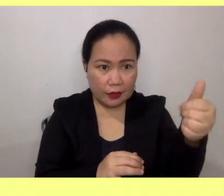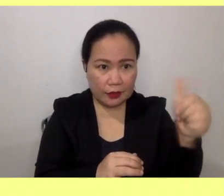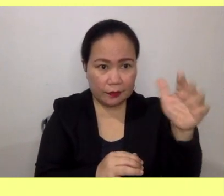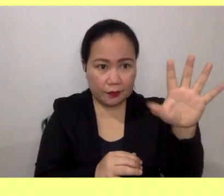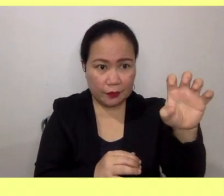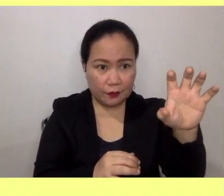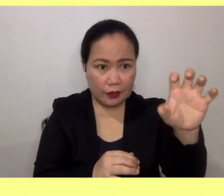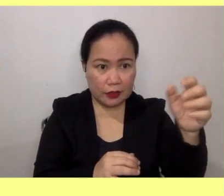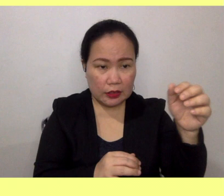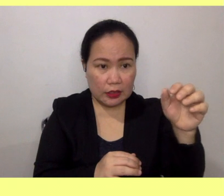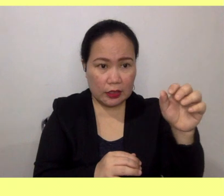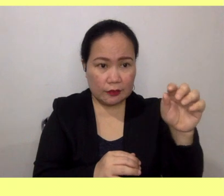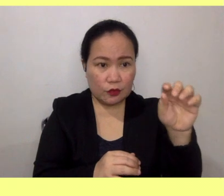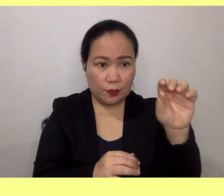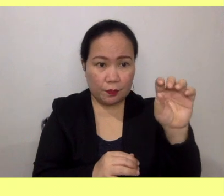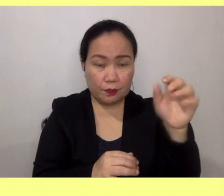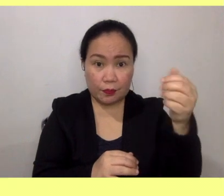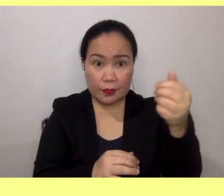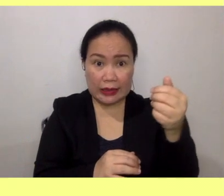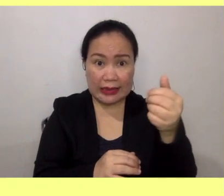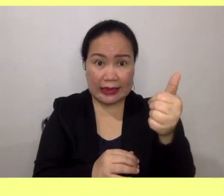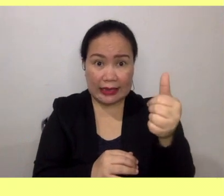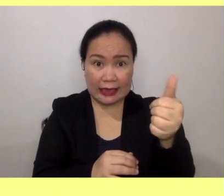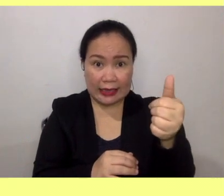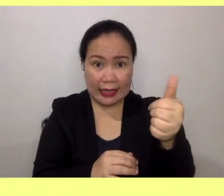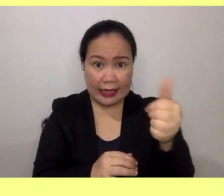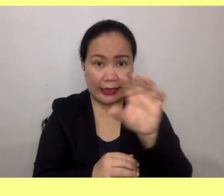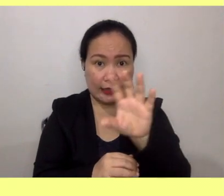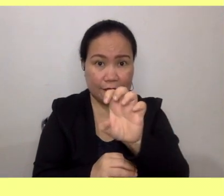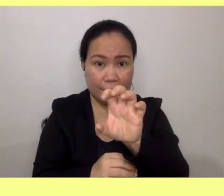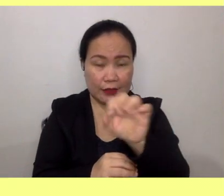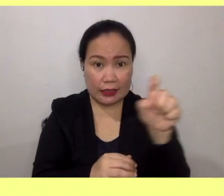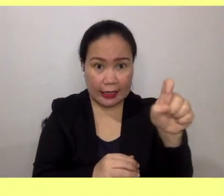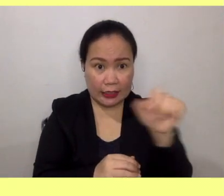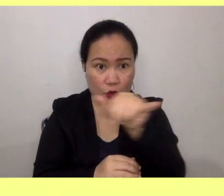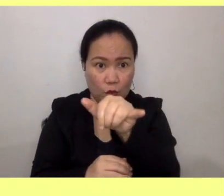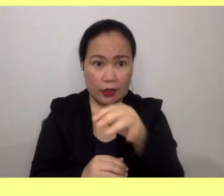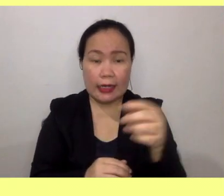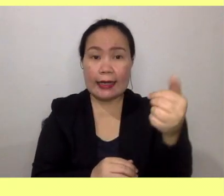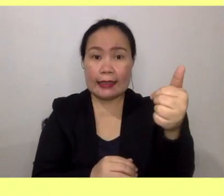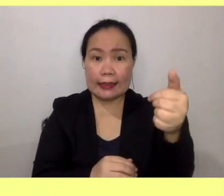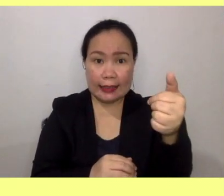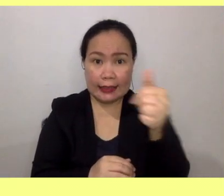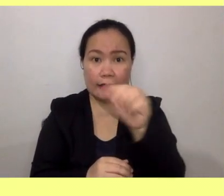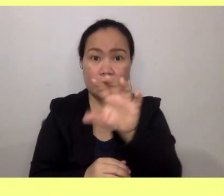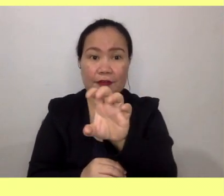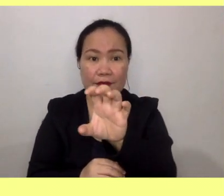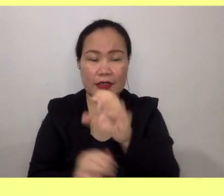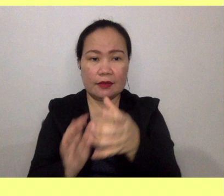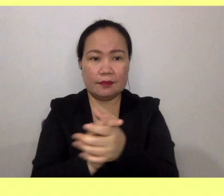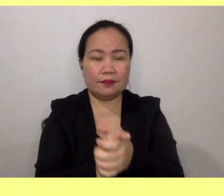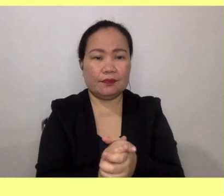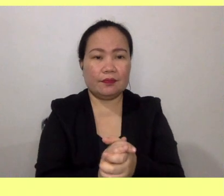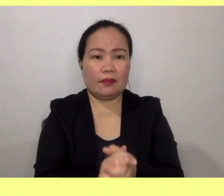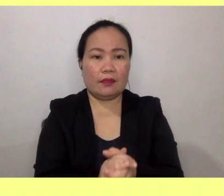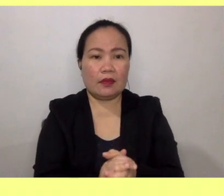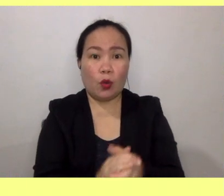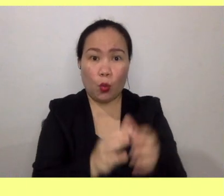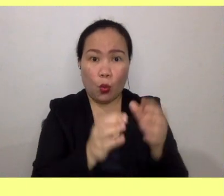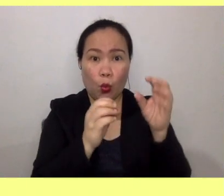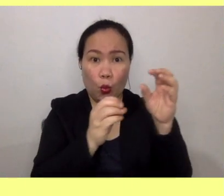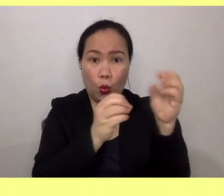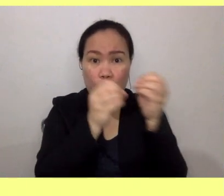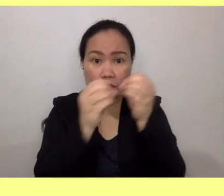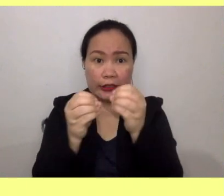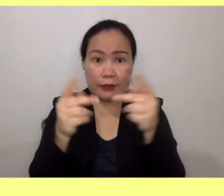10, 15. So, 10, 15. Tama ba? So, 10, 15. Okay. So, kuha tayo ng